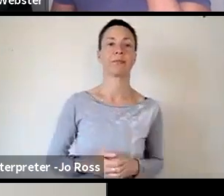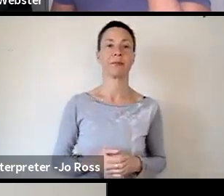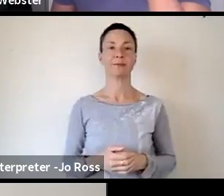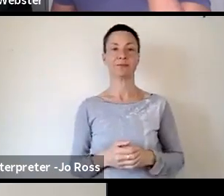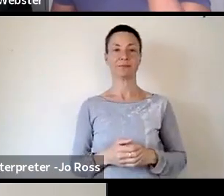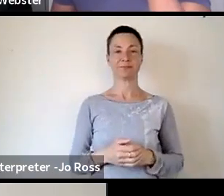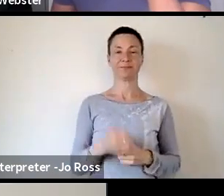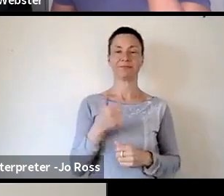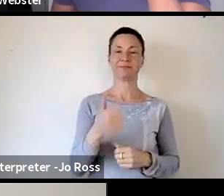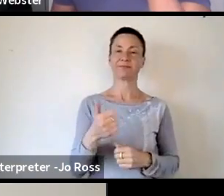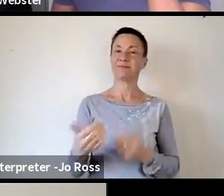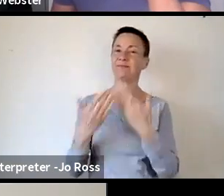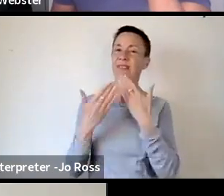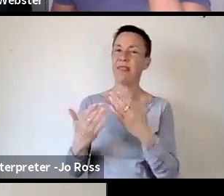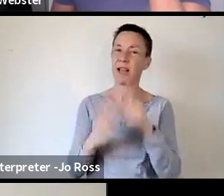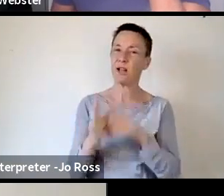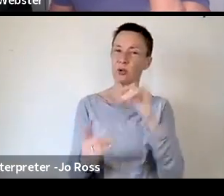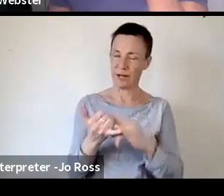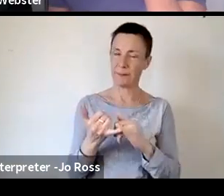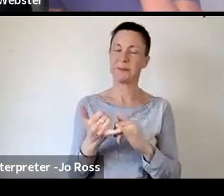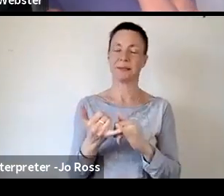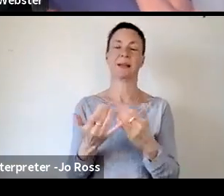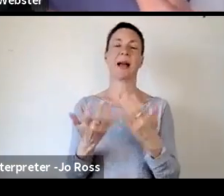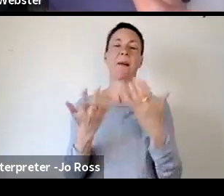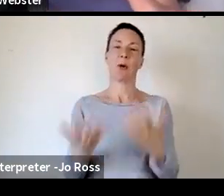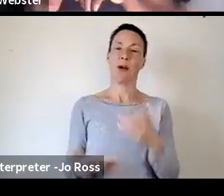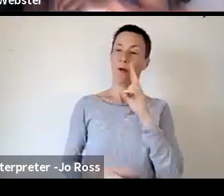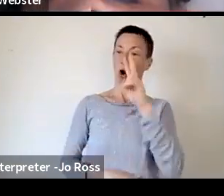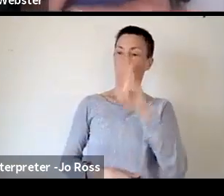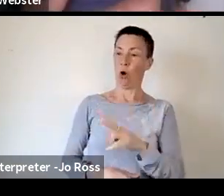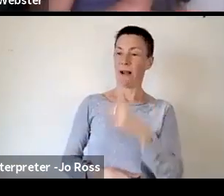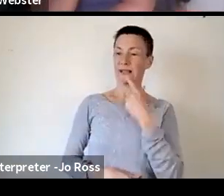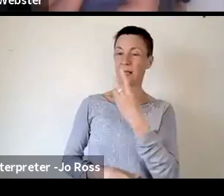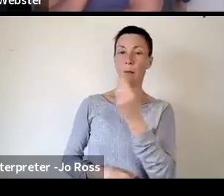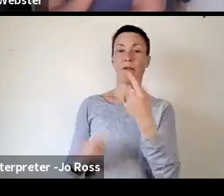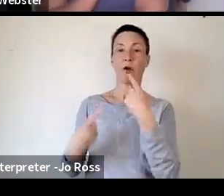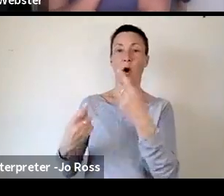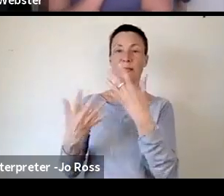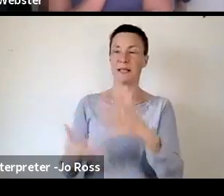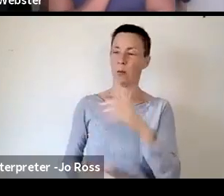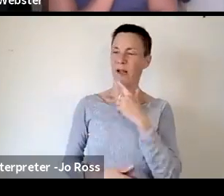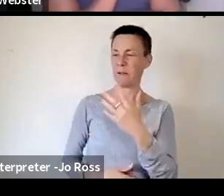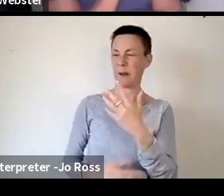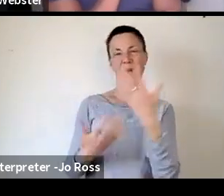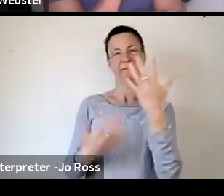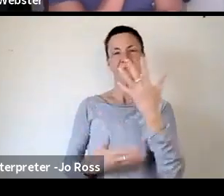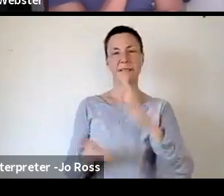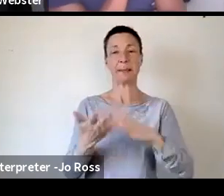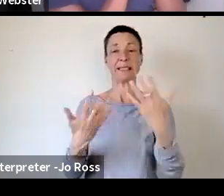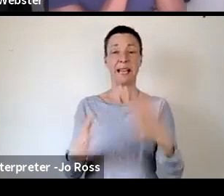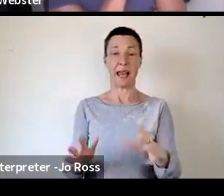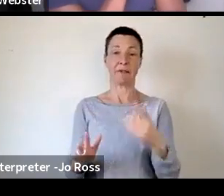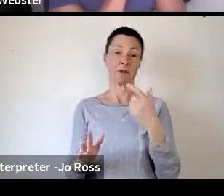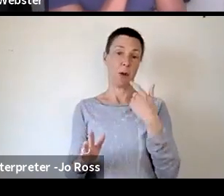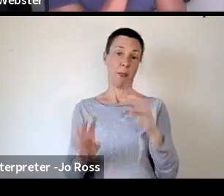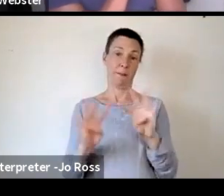I'm going to have a look at some of the comments now. We've probably got about 15 minutes left on the panel, guys, so feel free